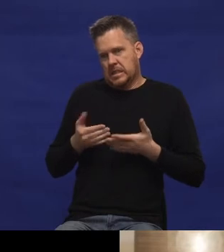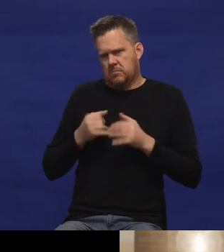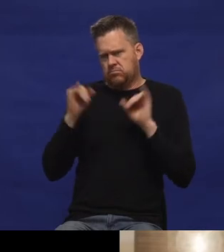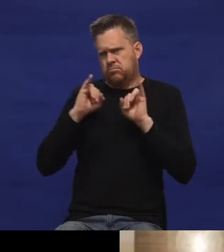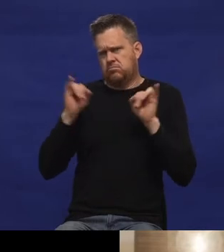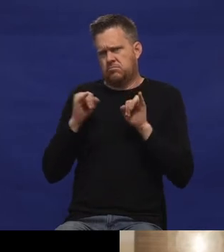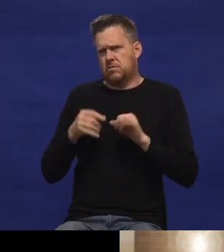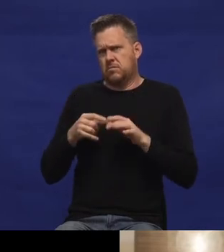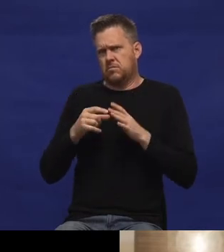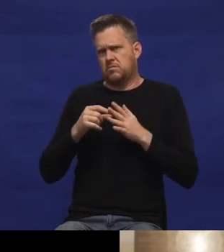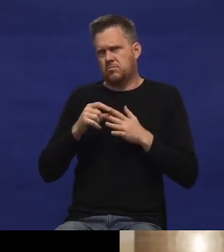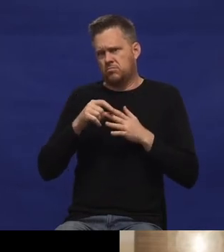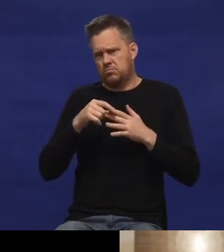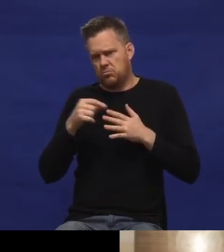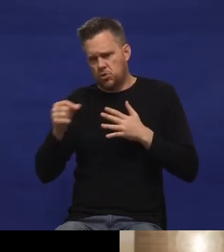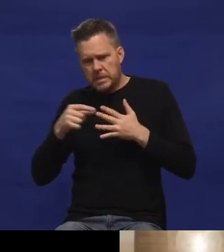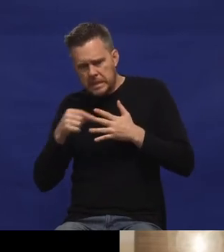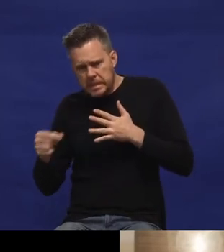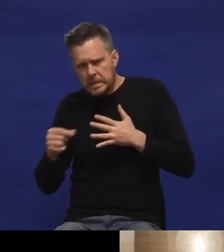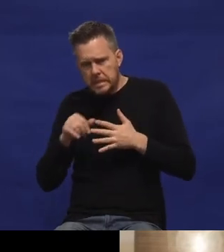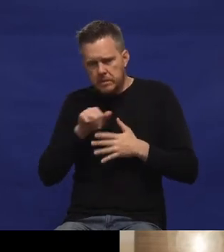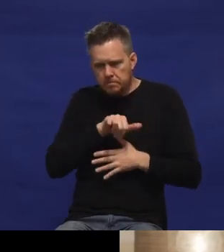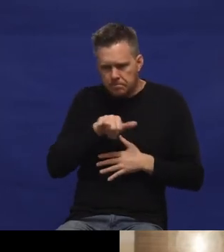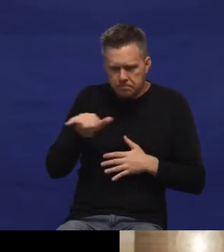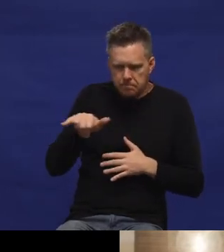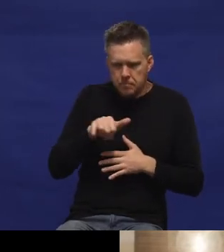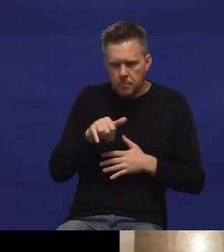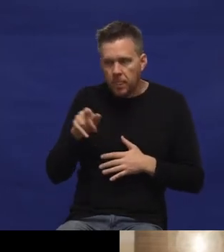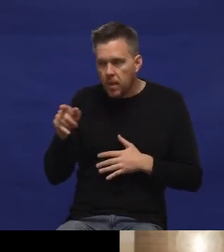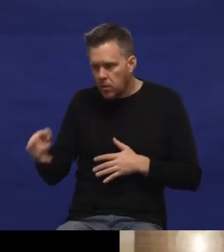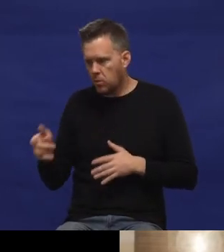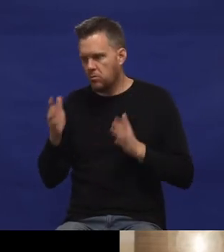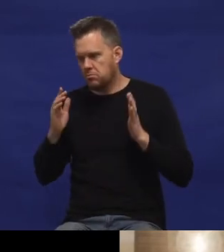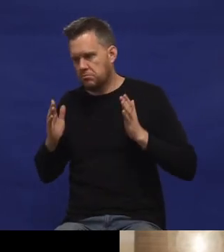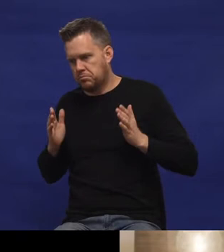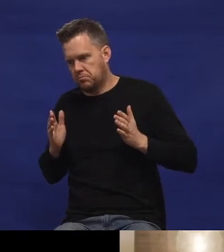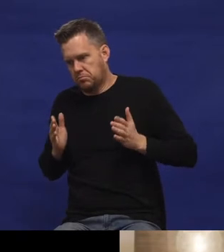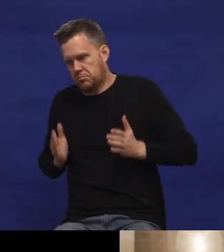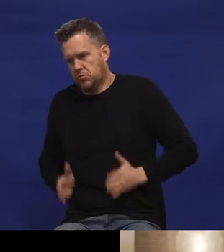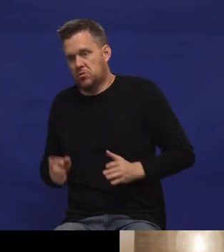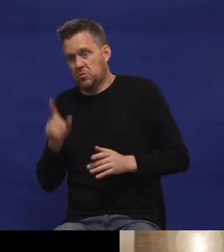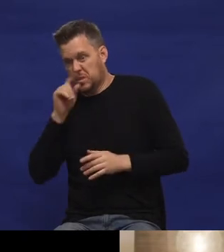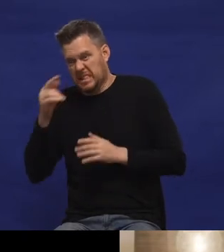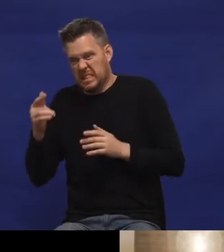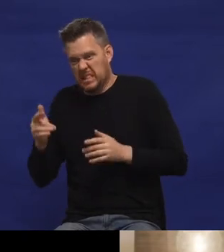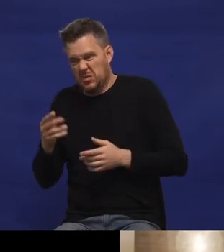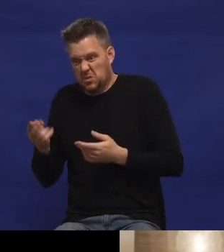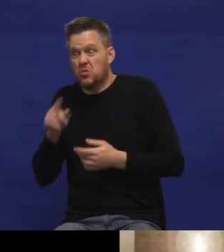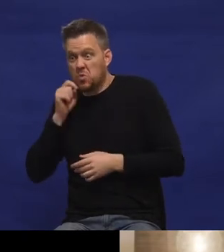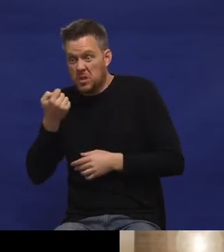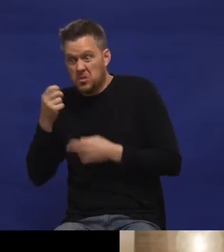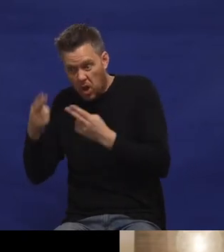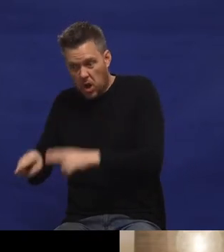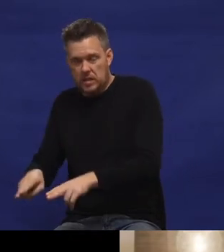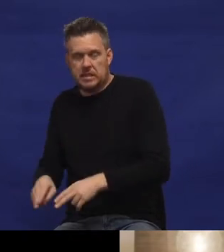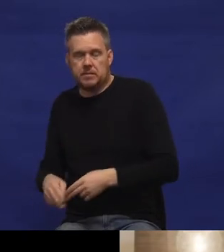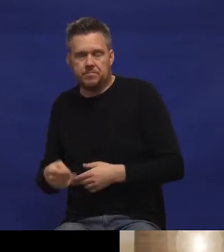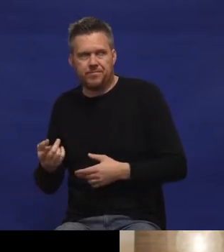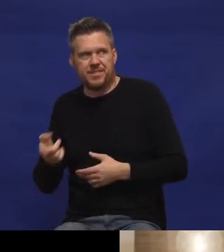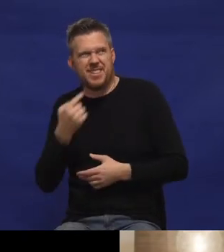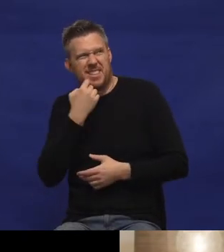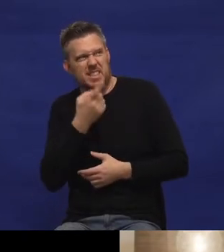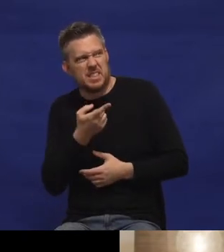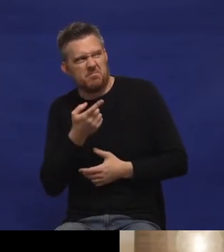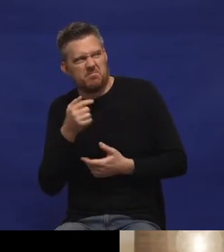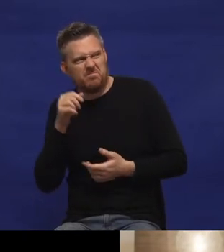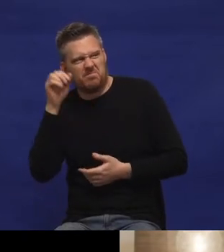choice as he's like, Eve, you're mortal. And so Eve is like,